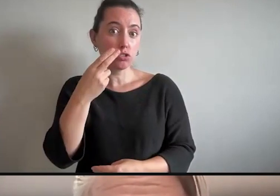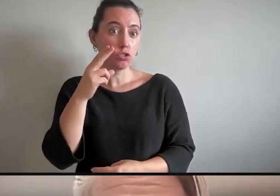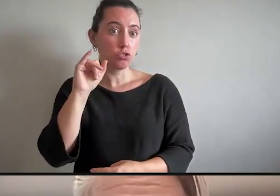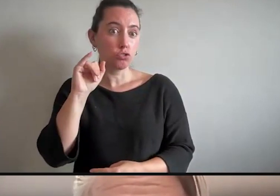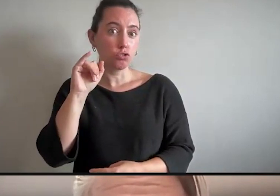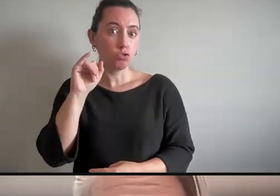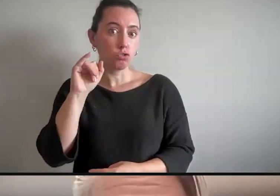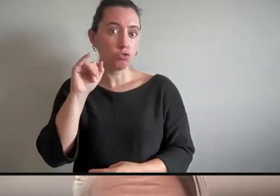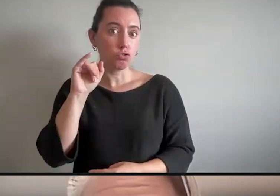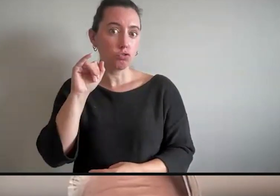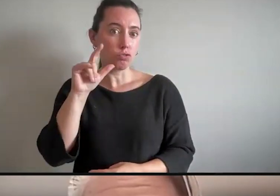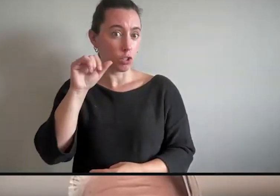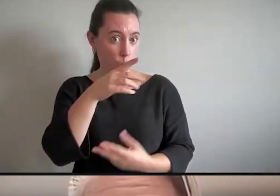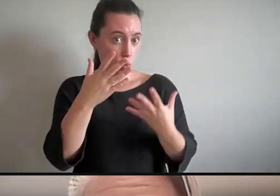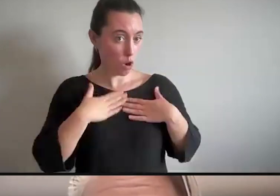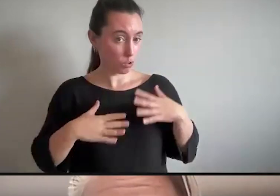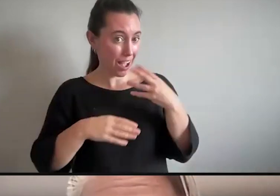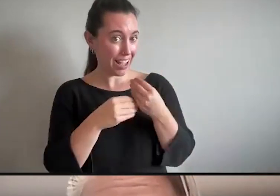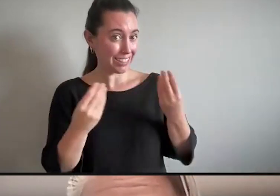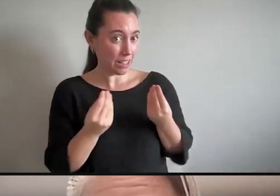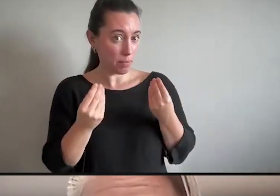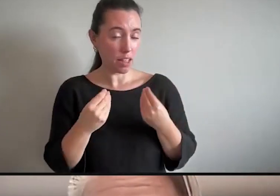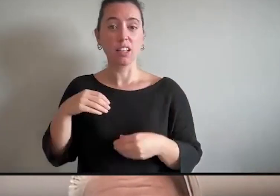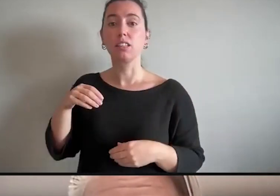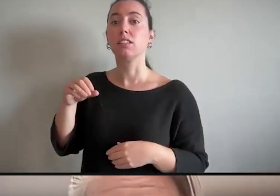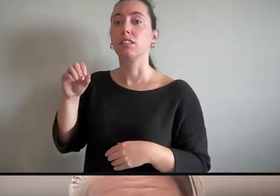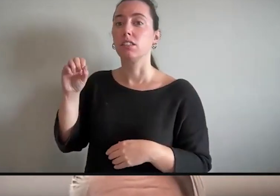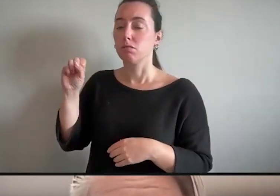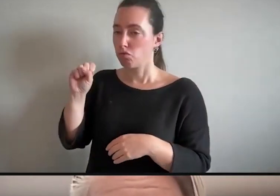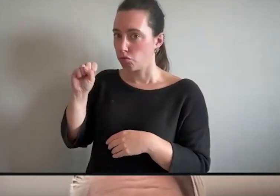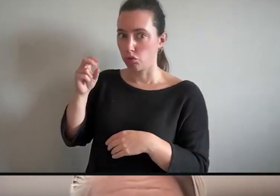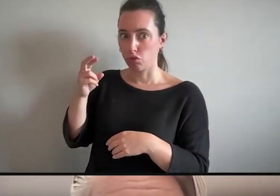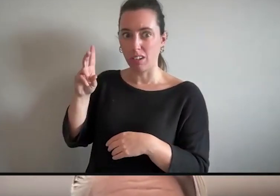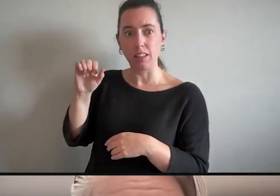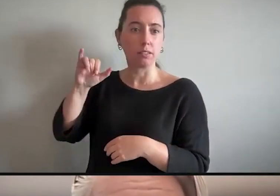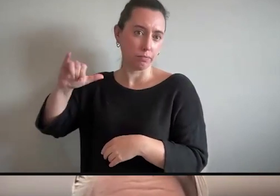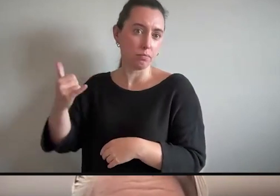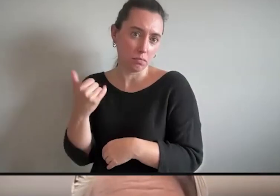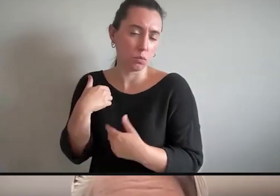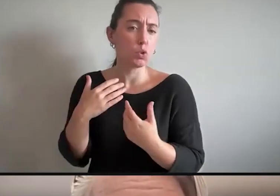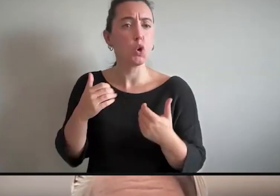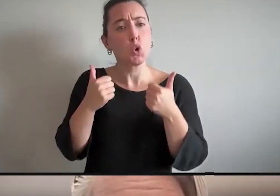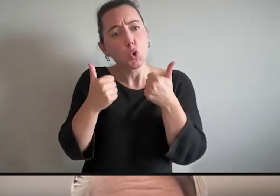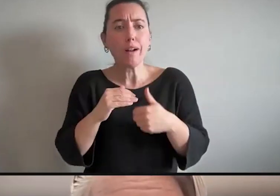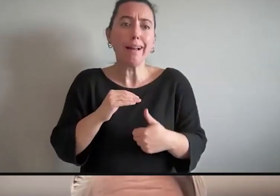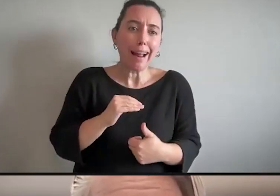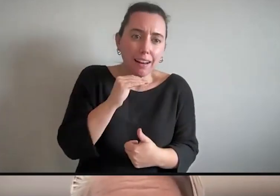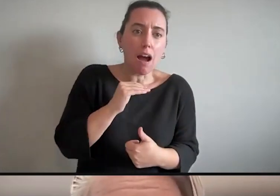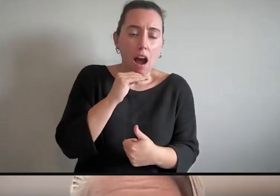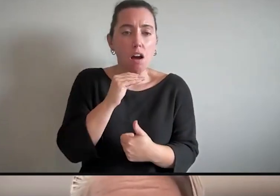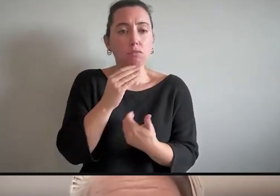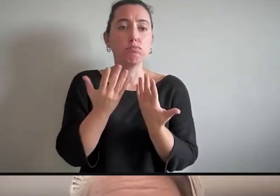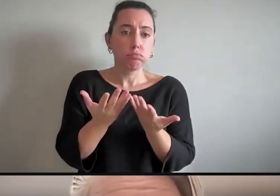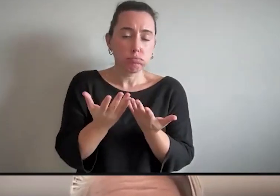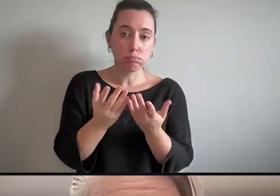challenge is good enough is good enough. I agree. And it should be where we should start. But for somebody who's sitting with a